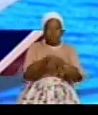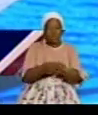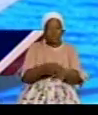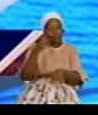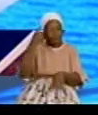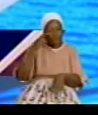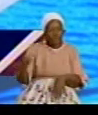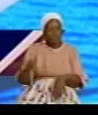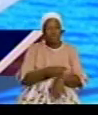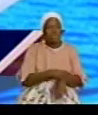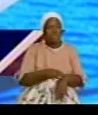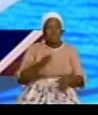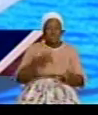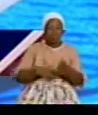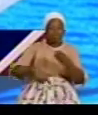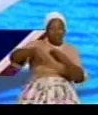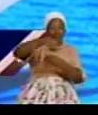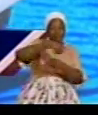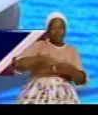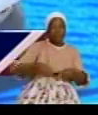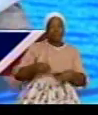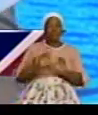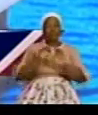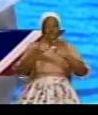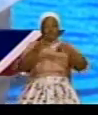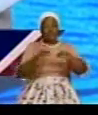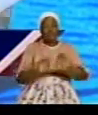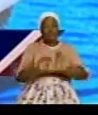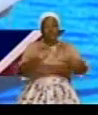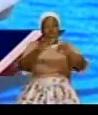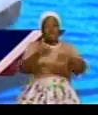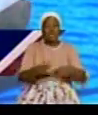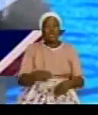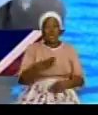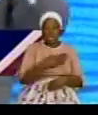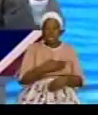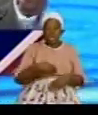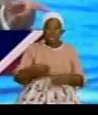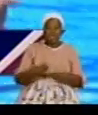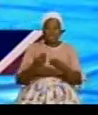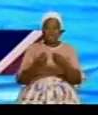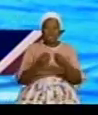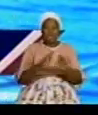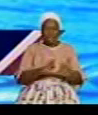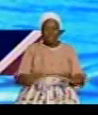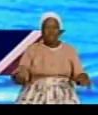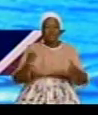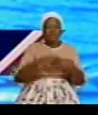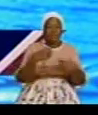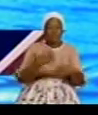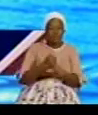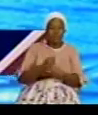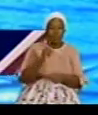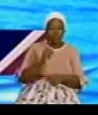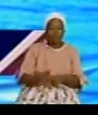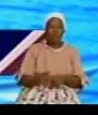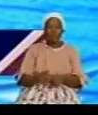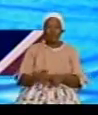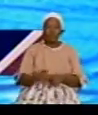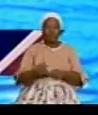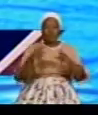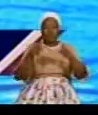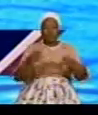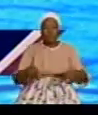follower, one disciple, and one traditionalist. And when he is made, ye make